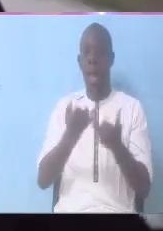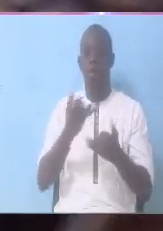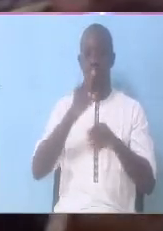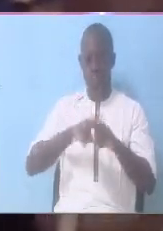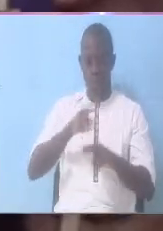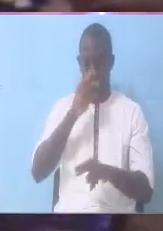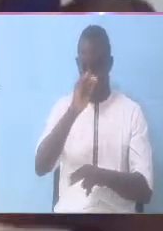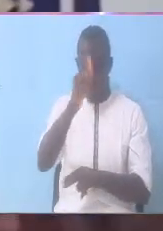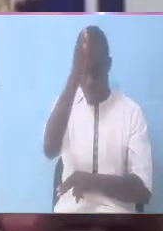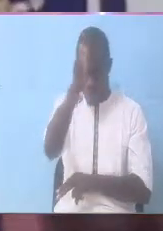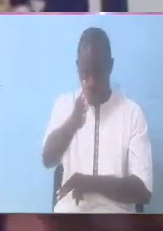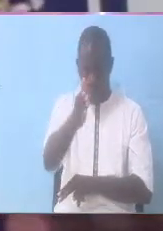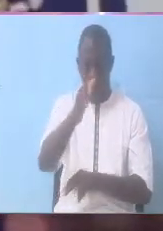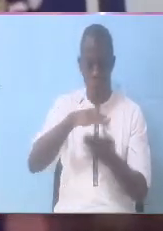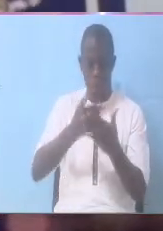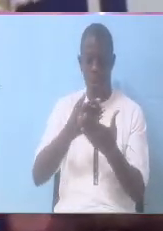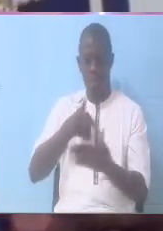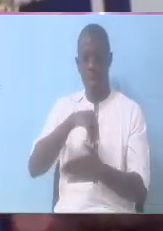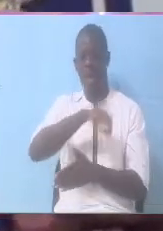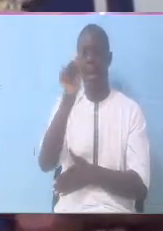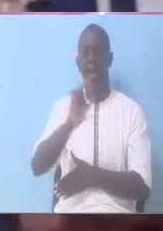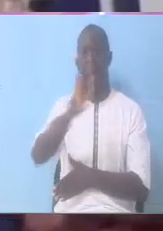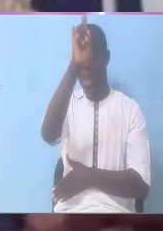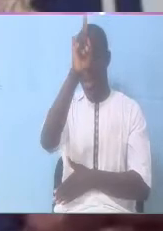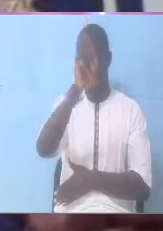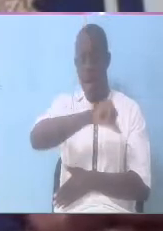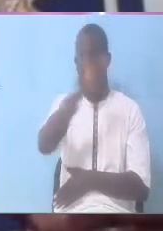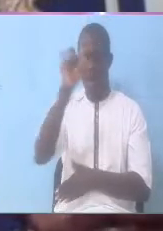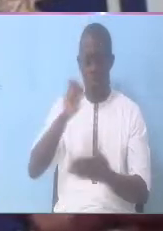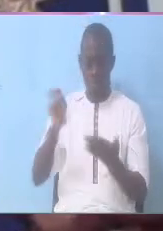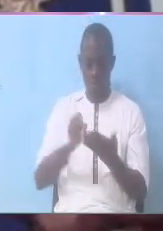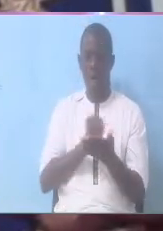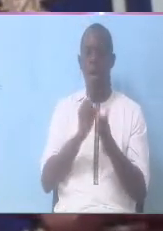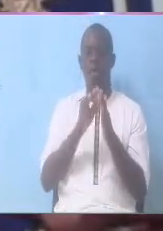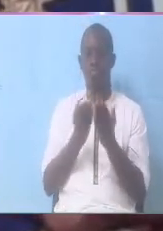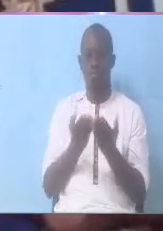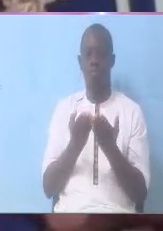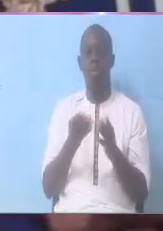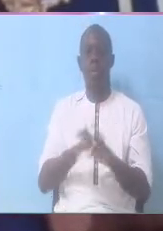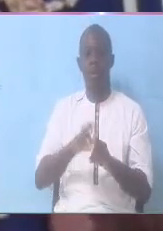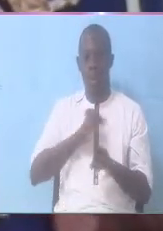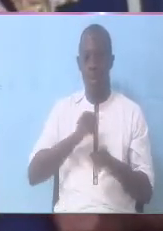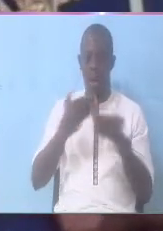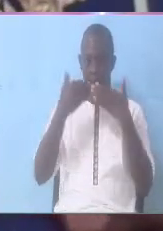the truth between me and Allah and the Holy Quran. So let me make this crystal clear to every